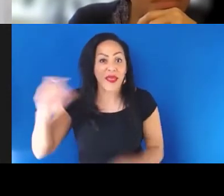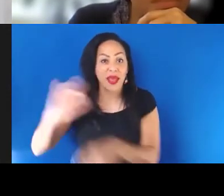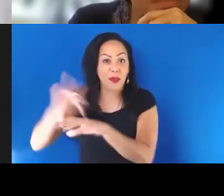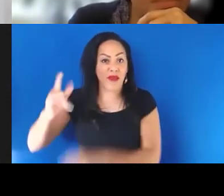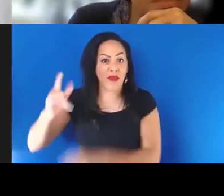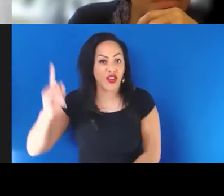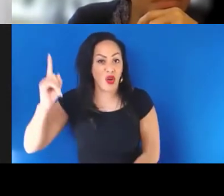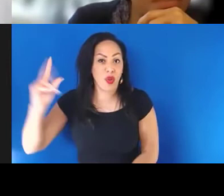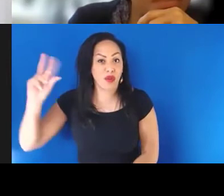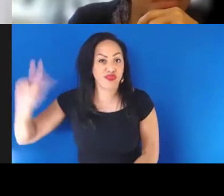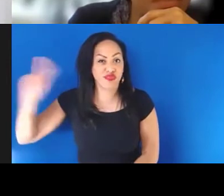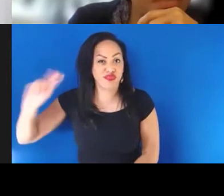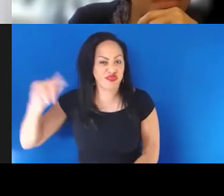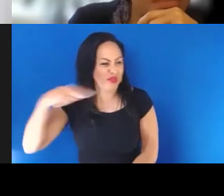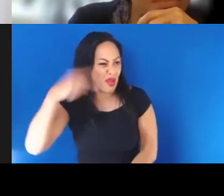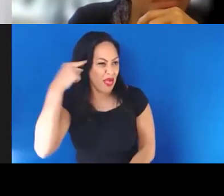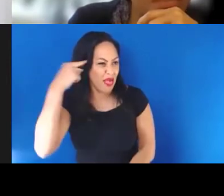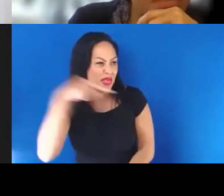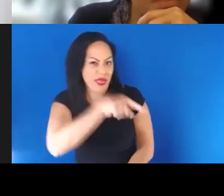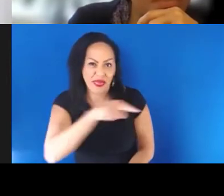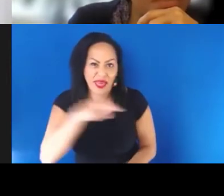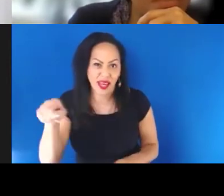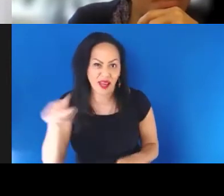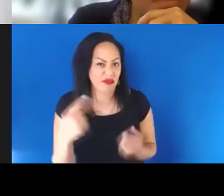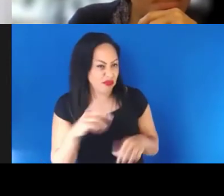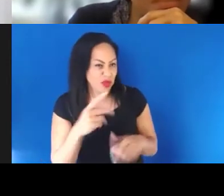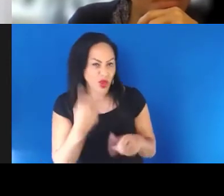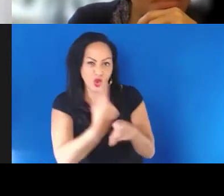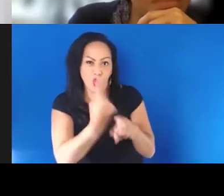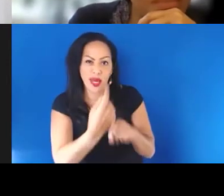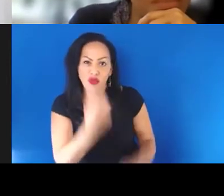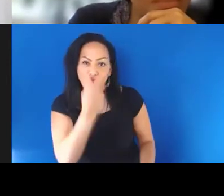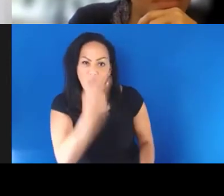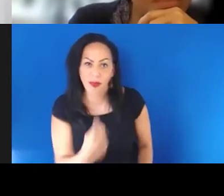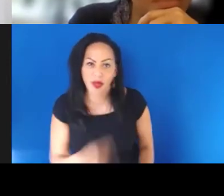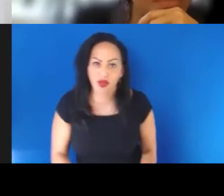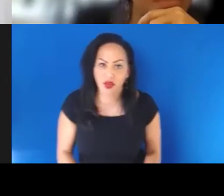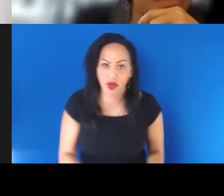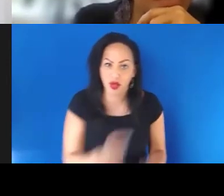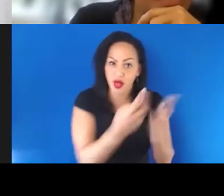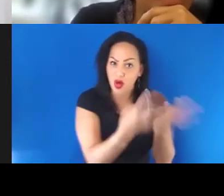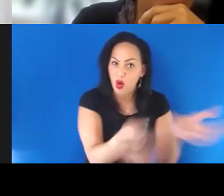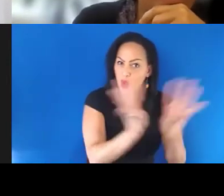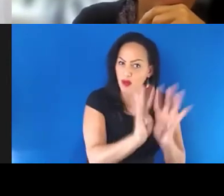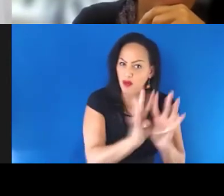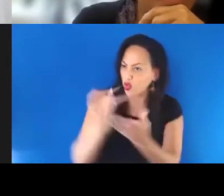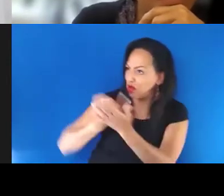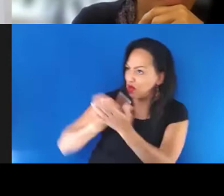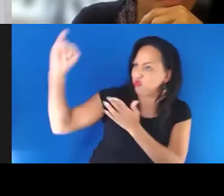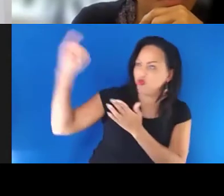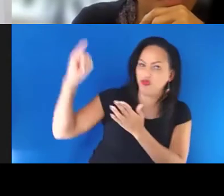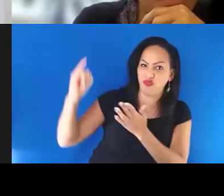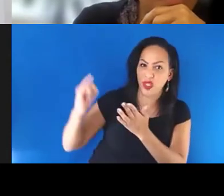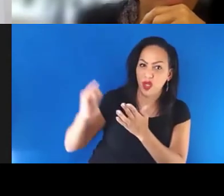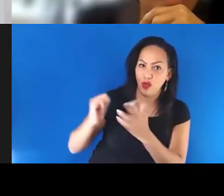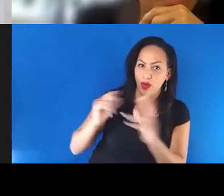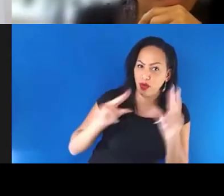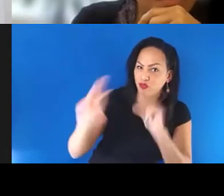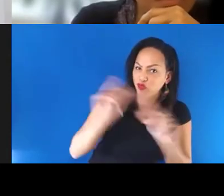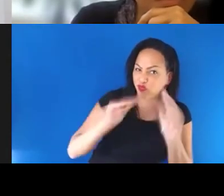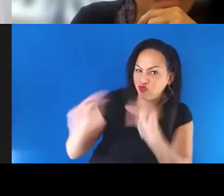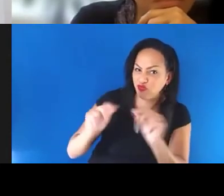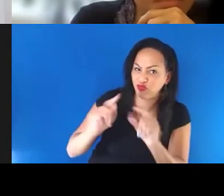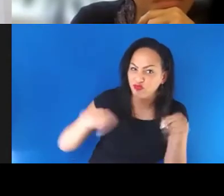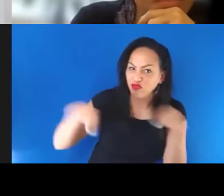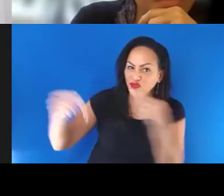out. Because that was a sort of protest that was visible, that was collective, and